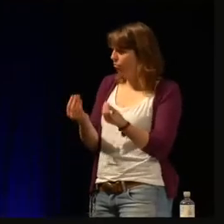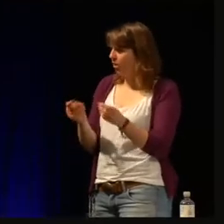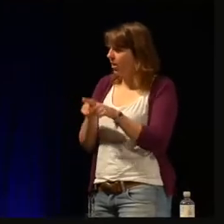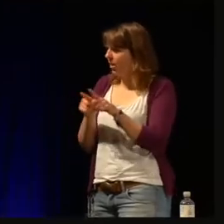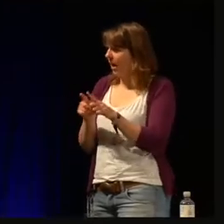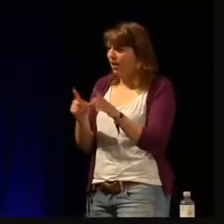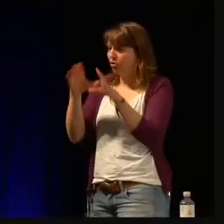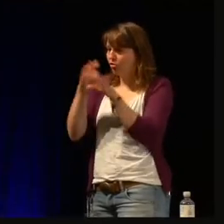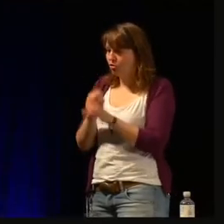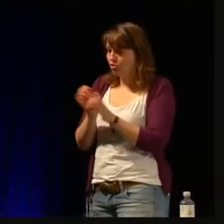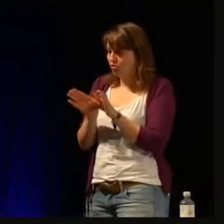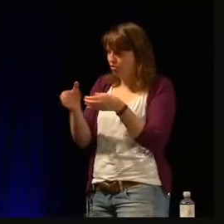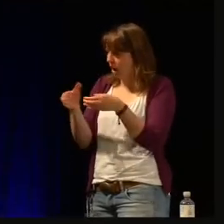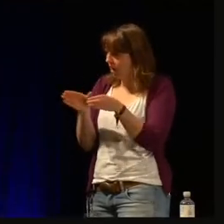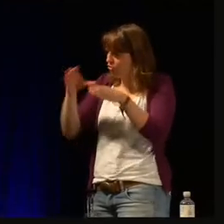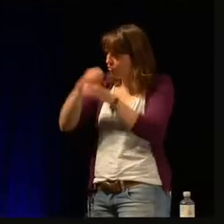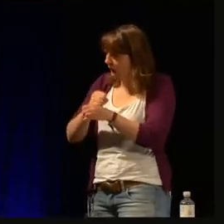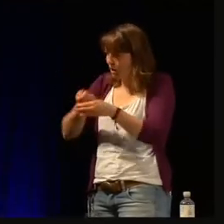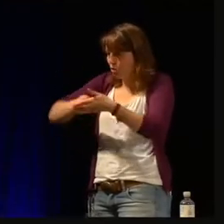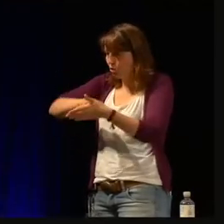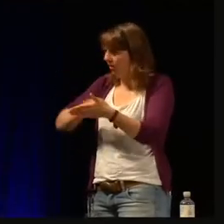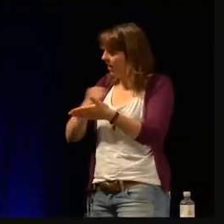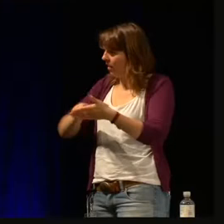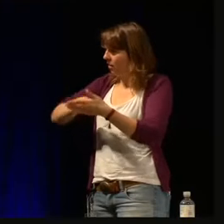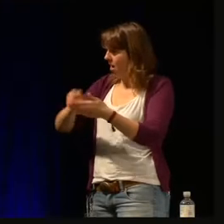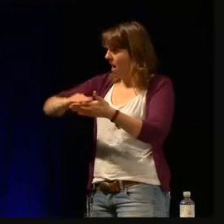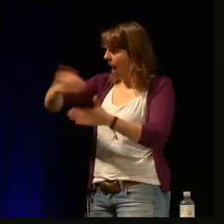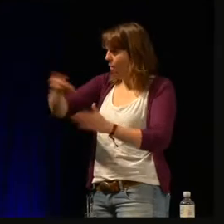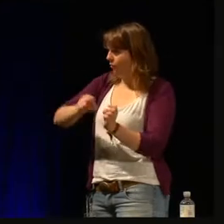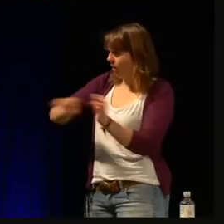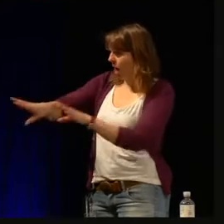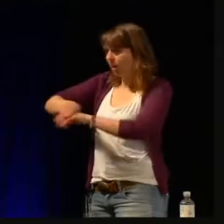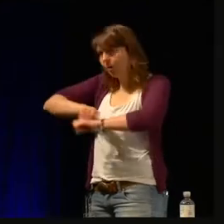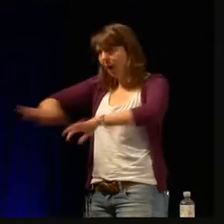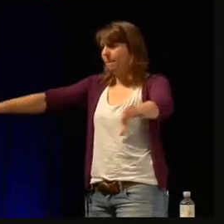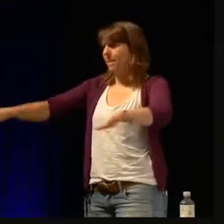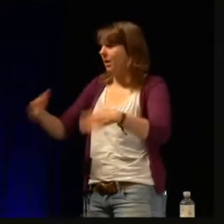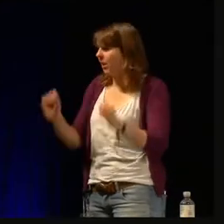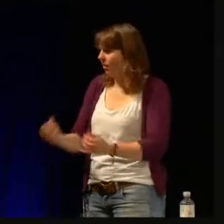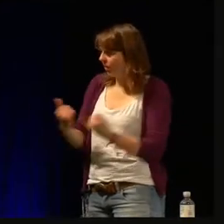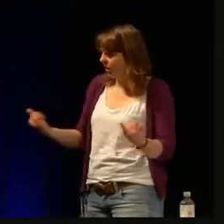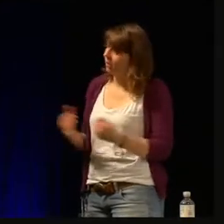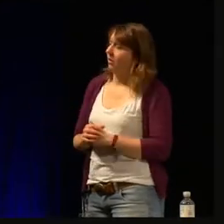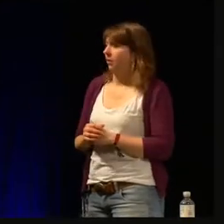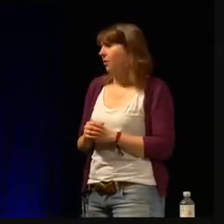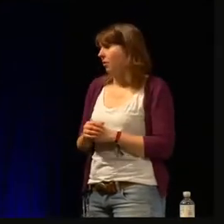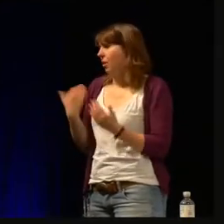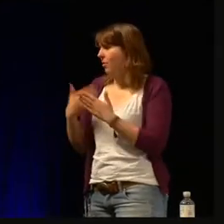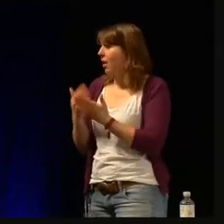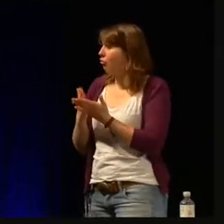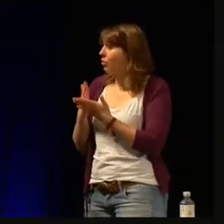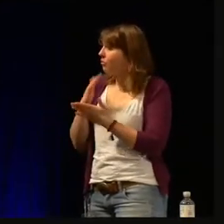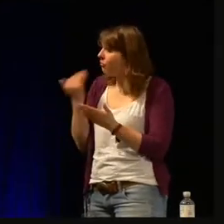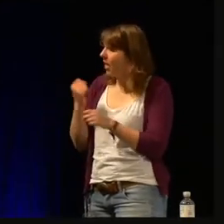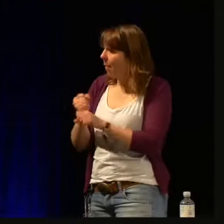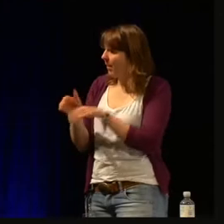how can we, you know, open up this black box and how can the system show how secure it really is. And that's a